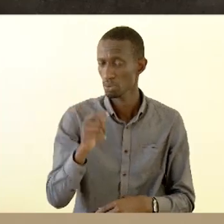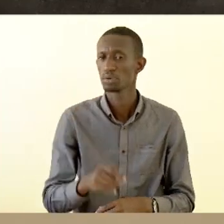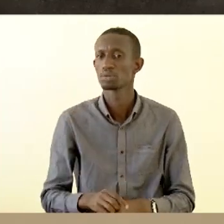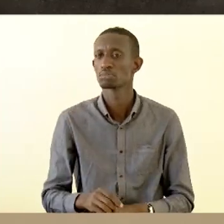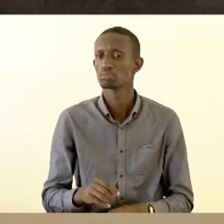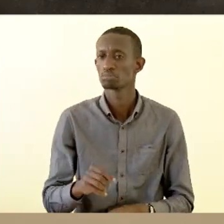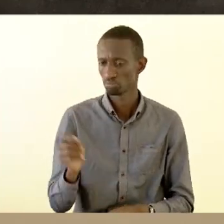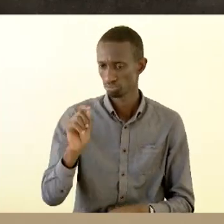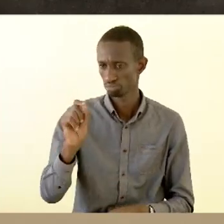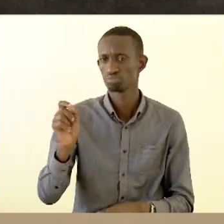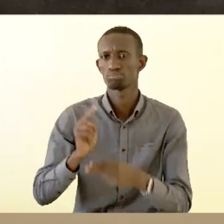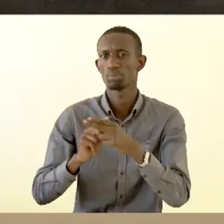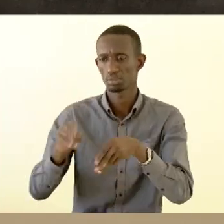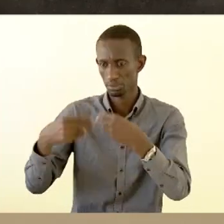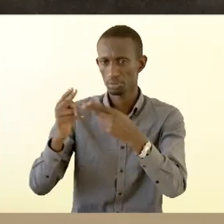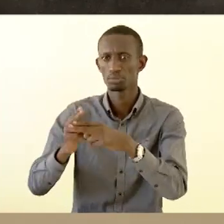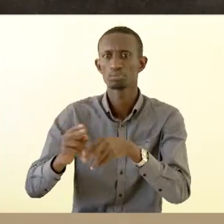will name them